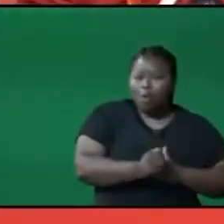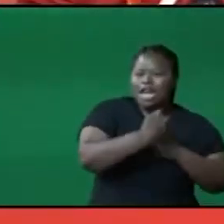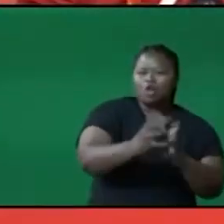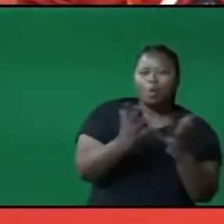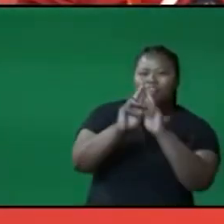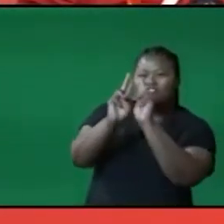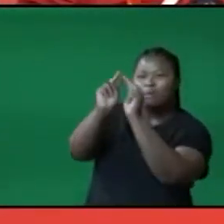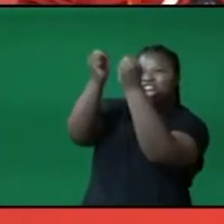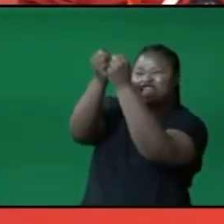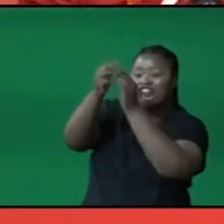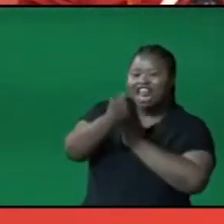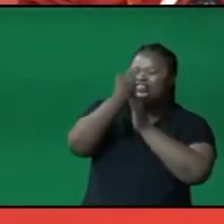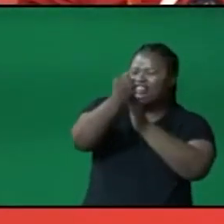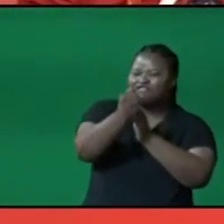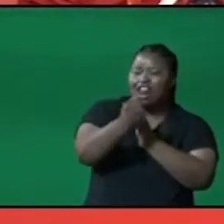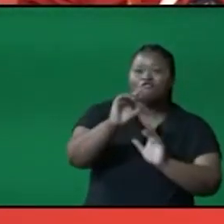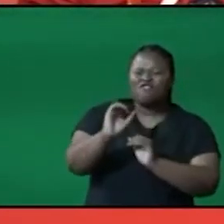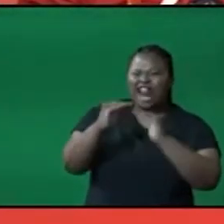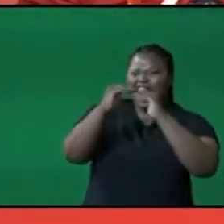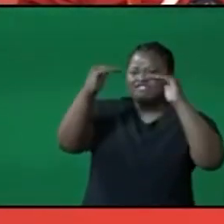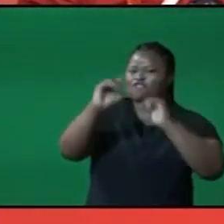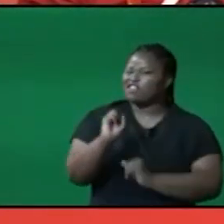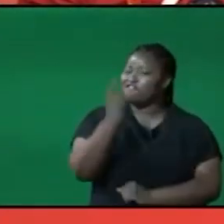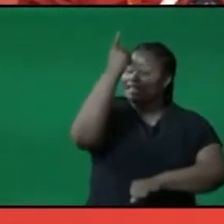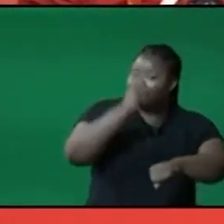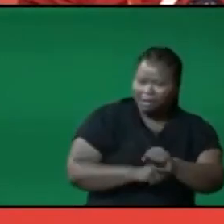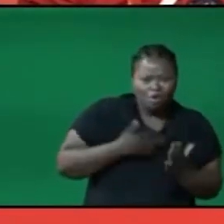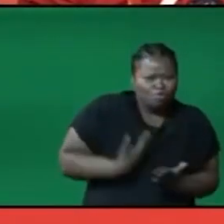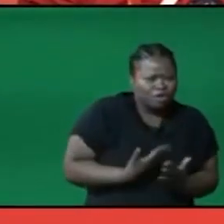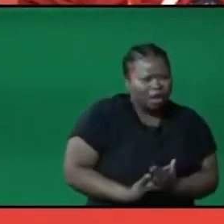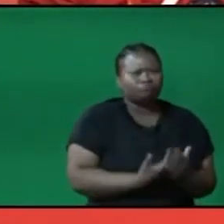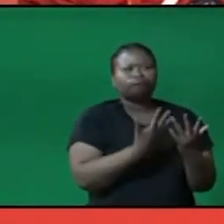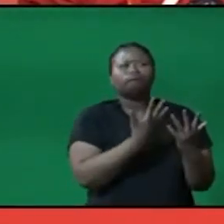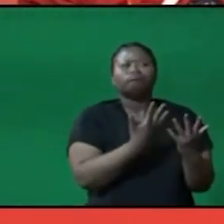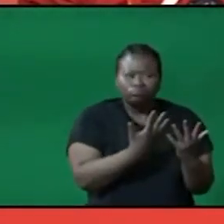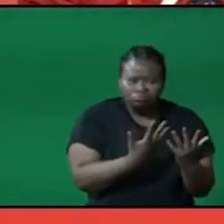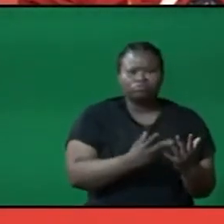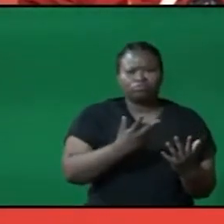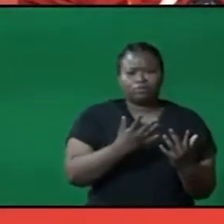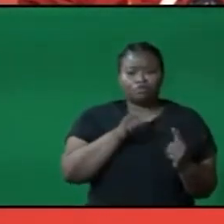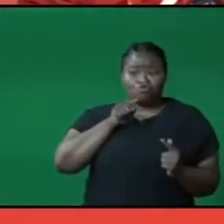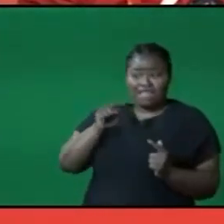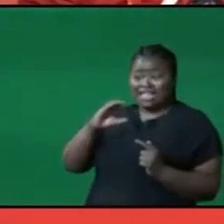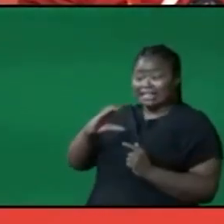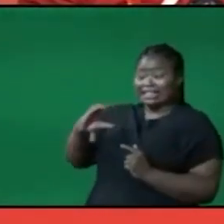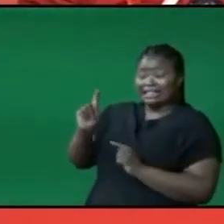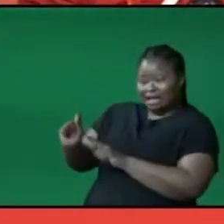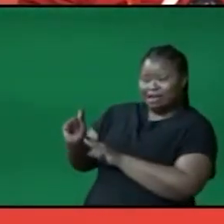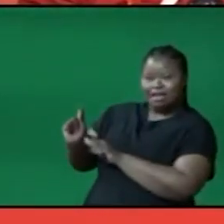level for the first time. And we must be able to determine to them the